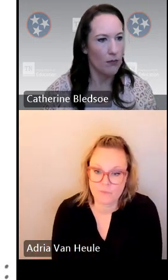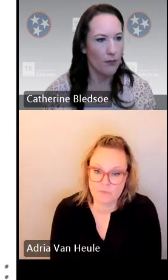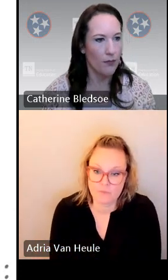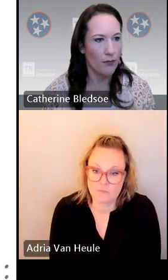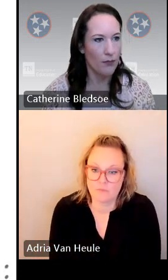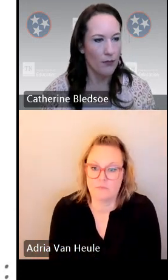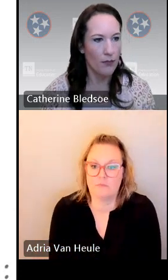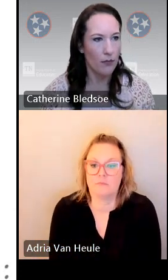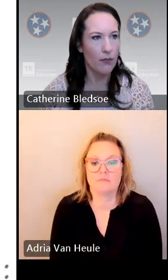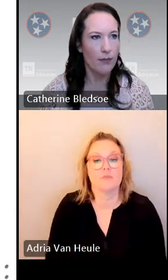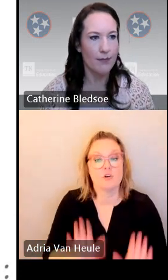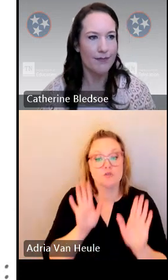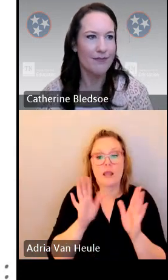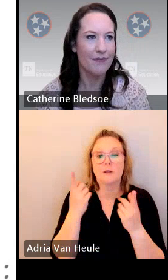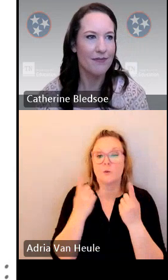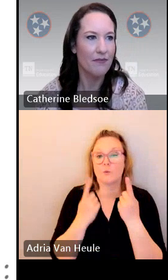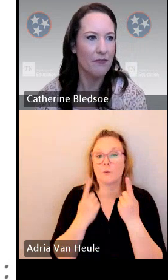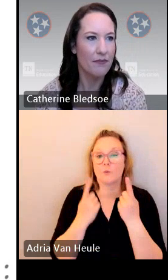These are great questions.